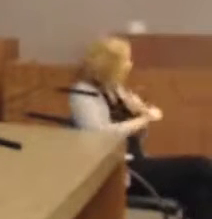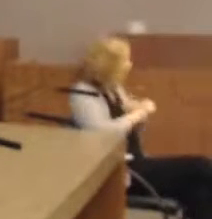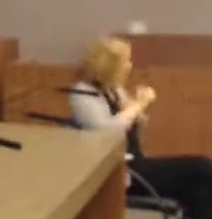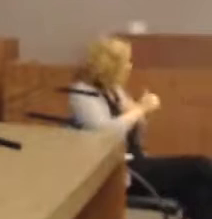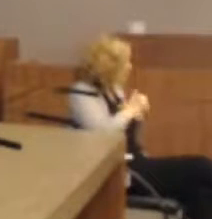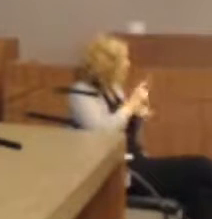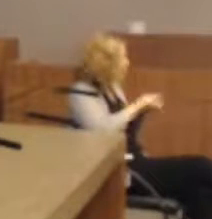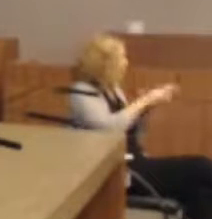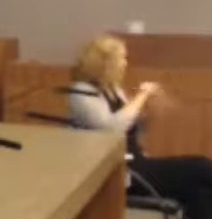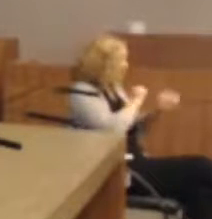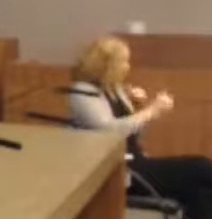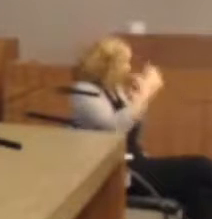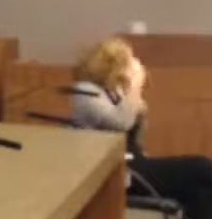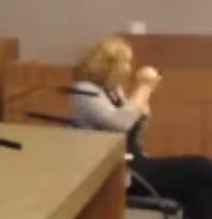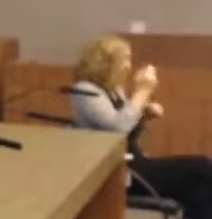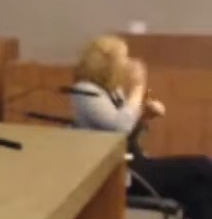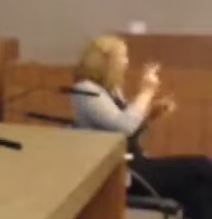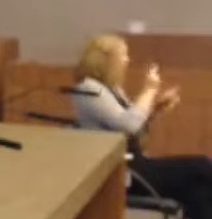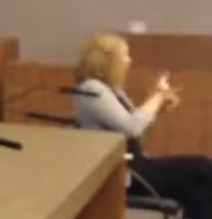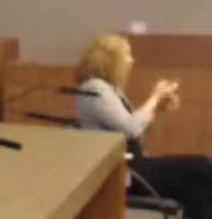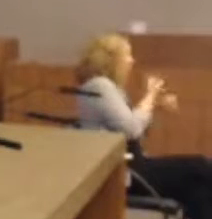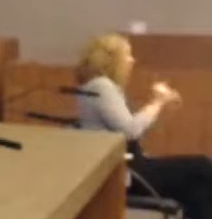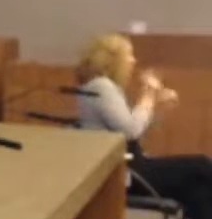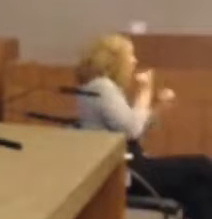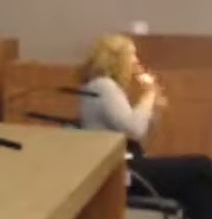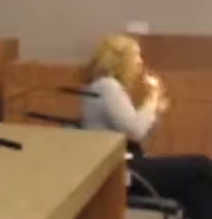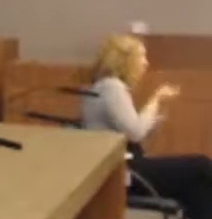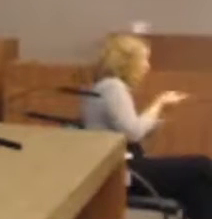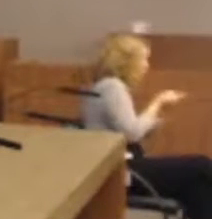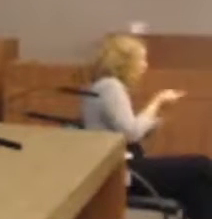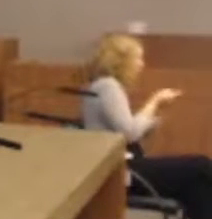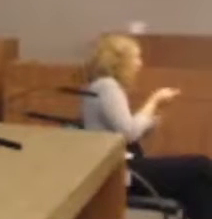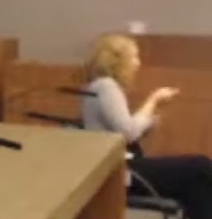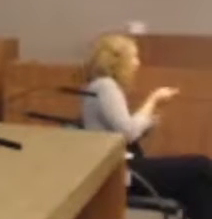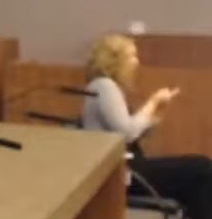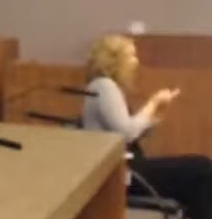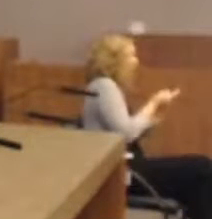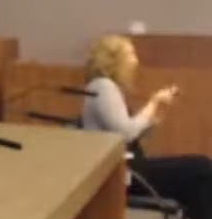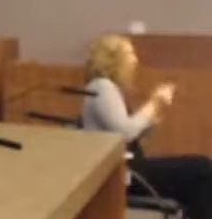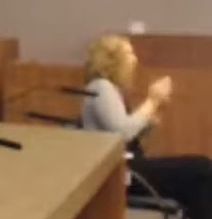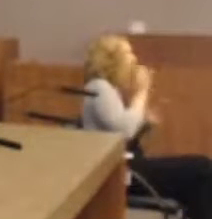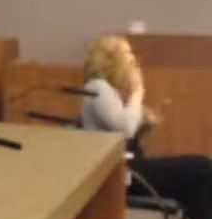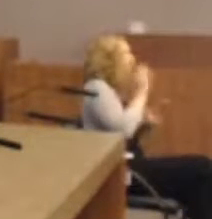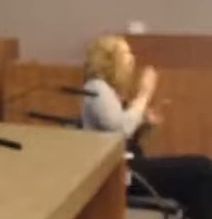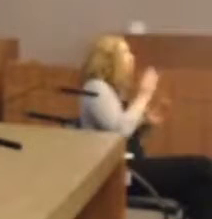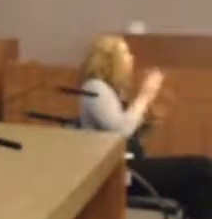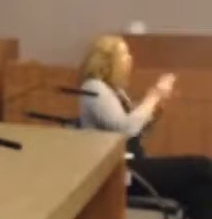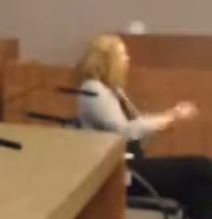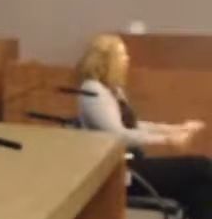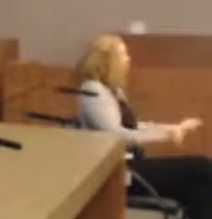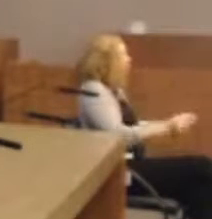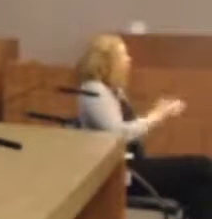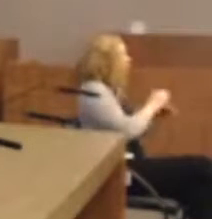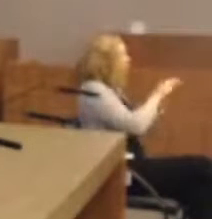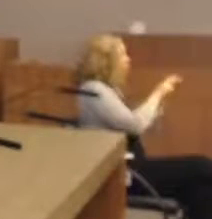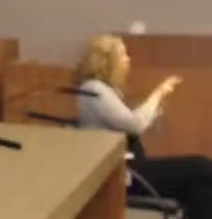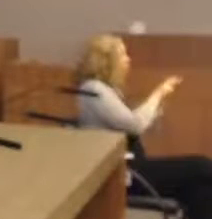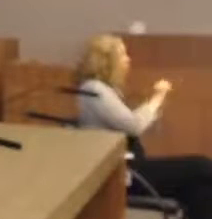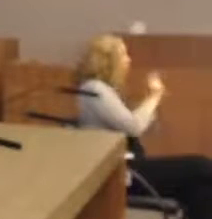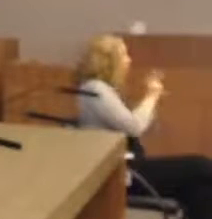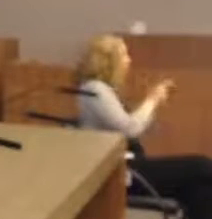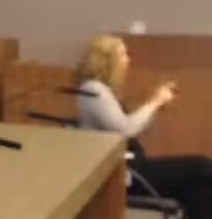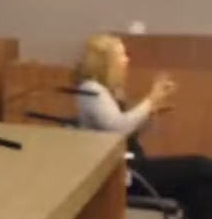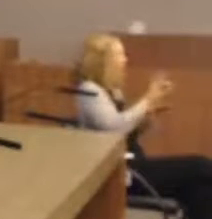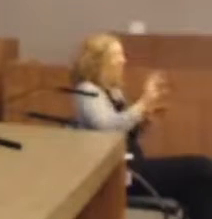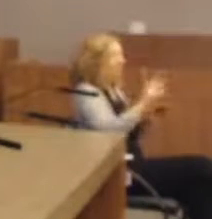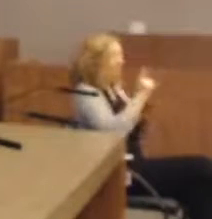through our body. They'll keep us safe for that moment. They'll extinguish anywhere between 30 minutes and 96 hours, and they won't